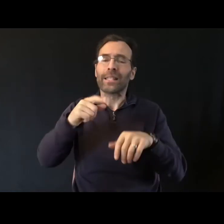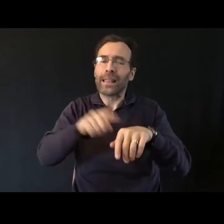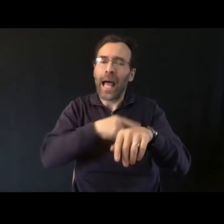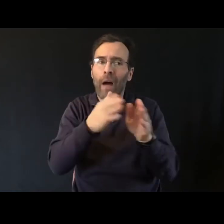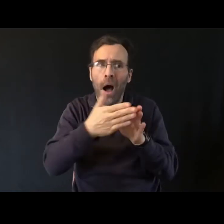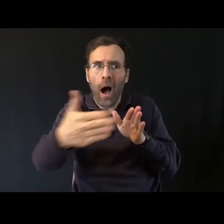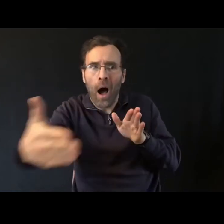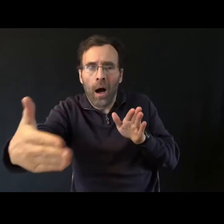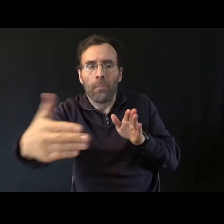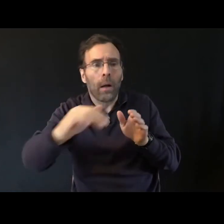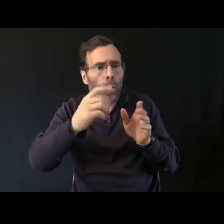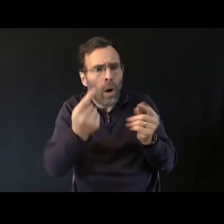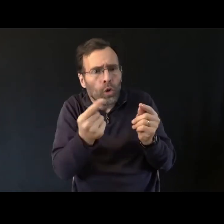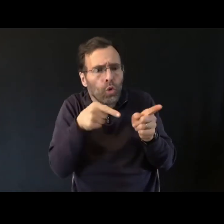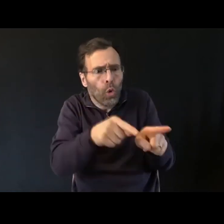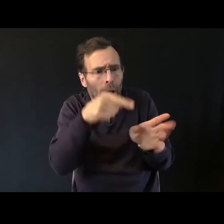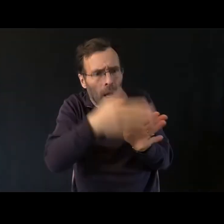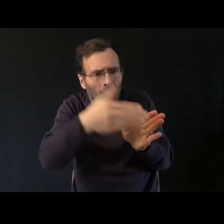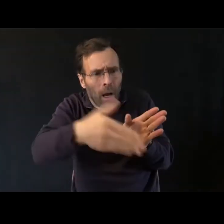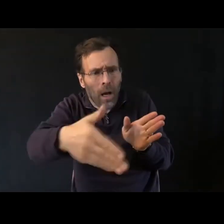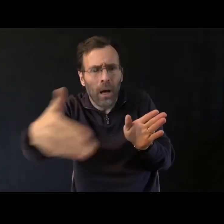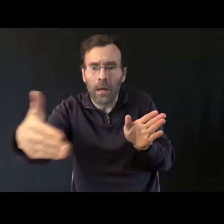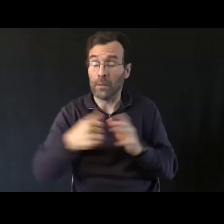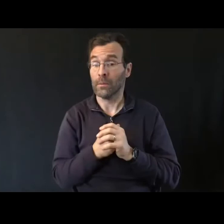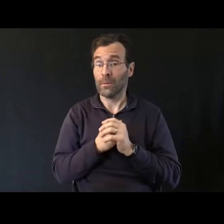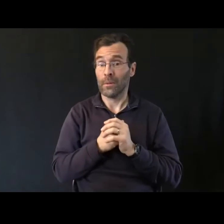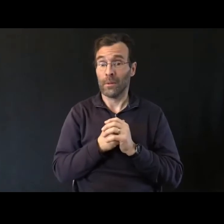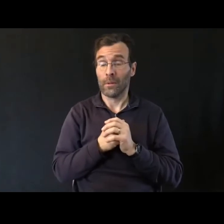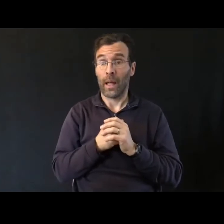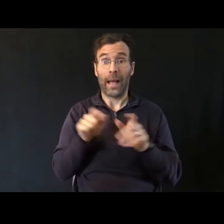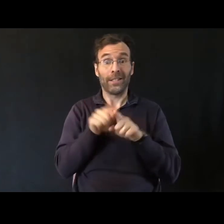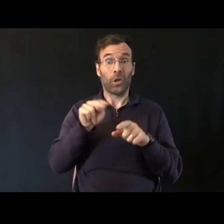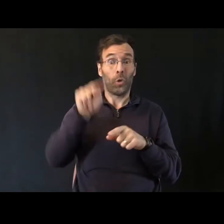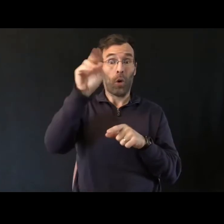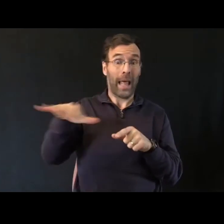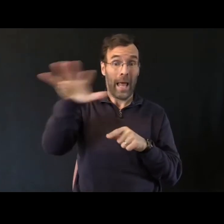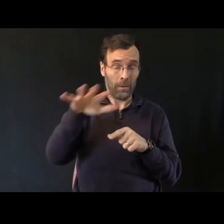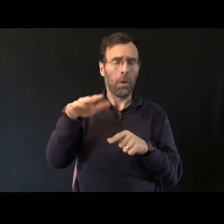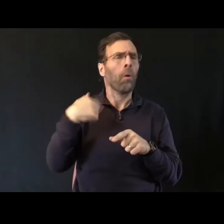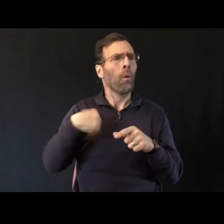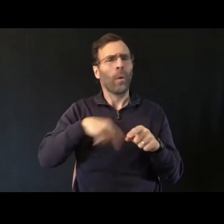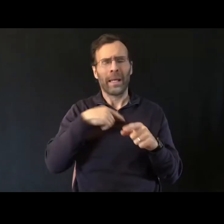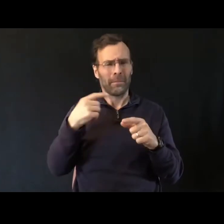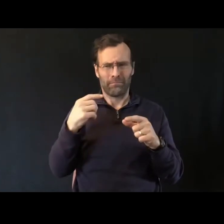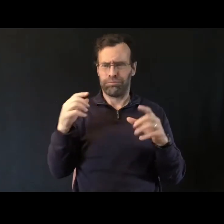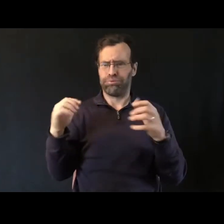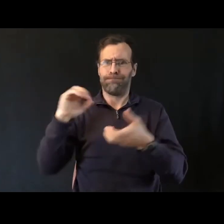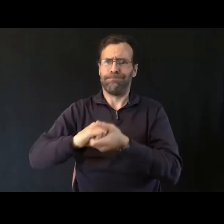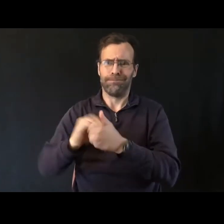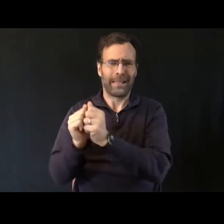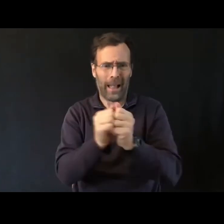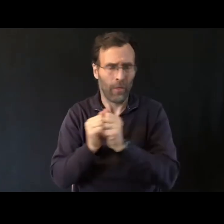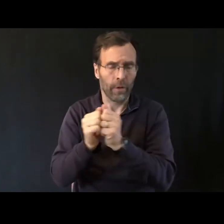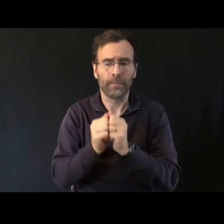journey. And we're in this together as a Northland community. As we live and age, let's work together to help